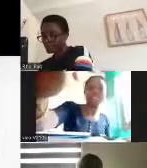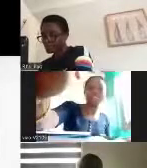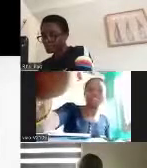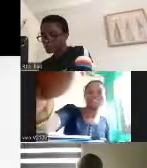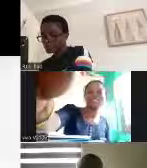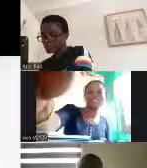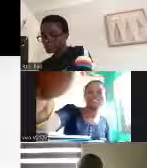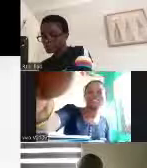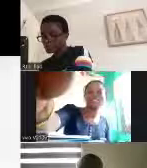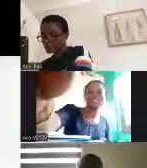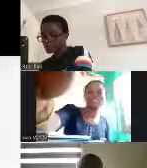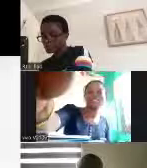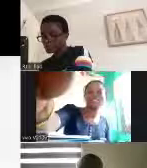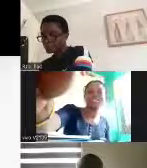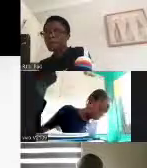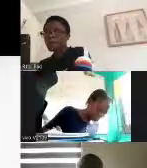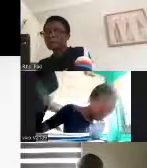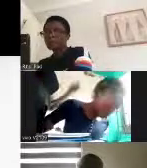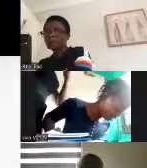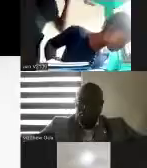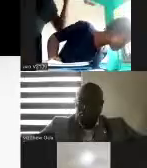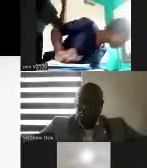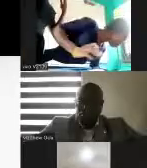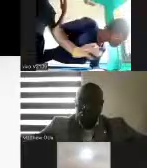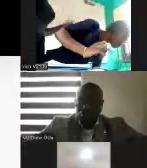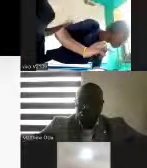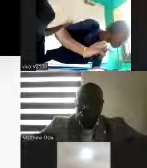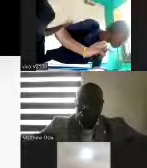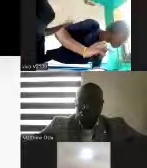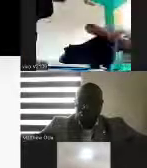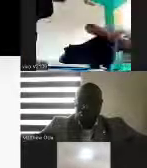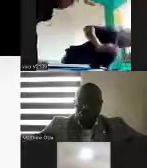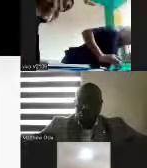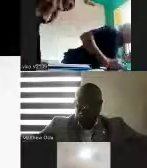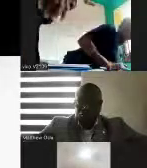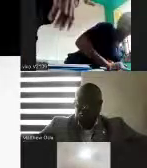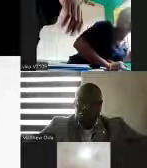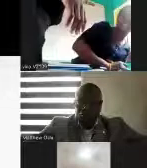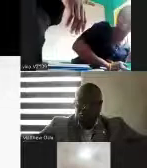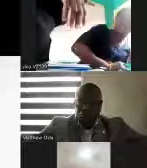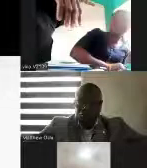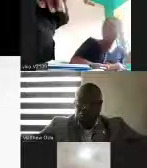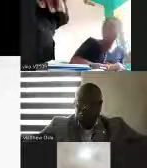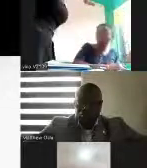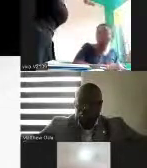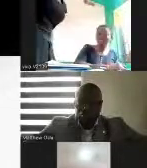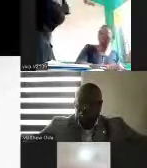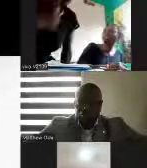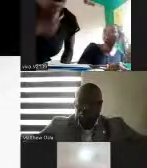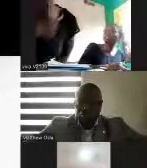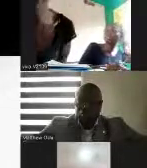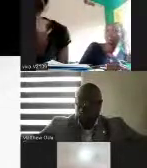Is there enough research going on out there that can sort of define what the